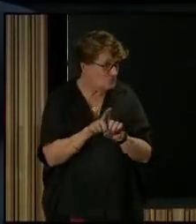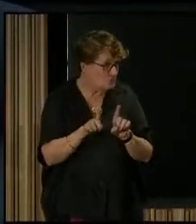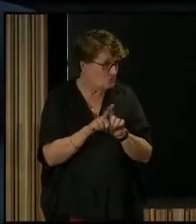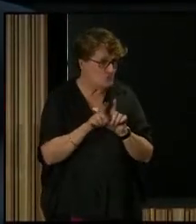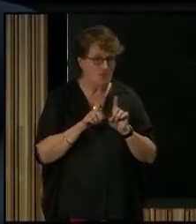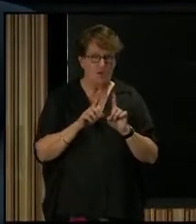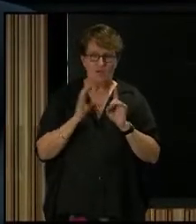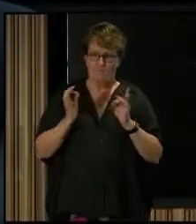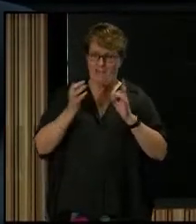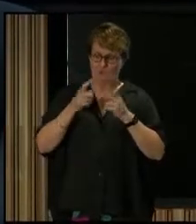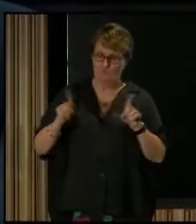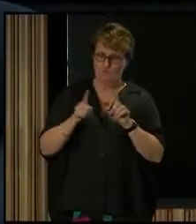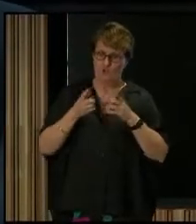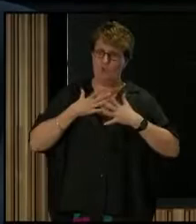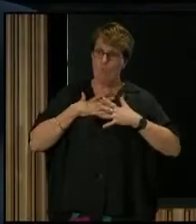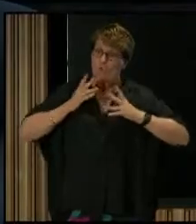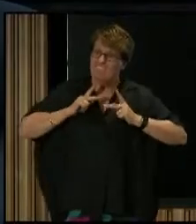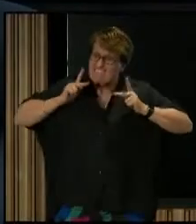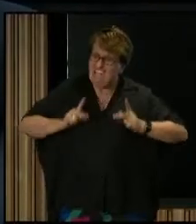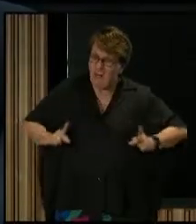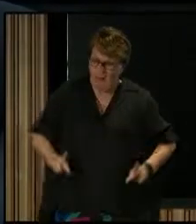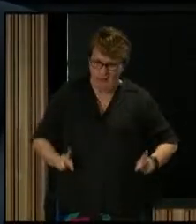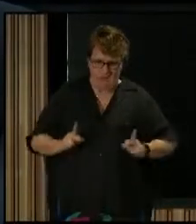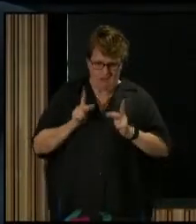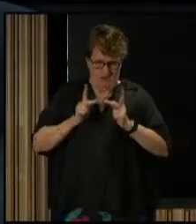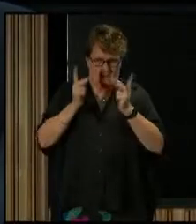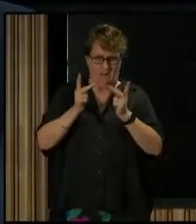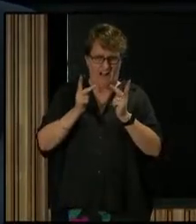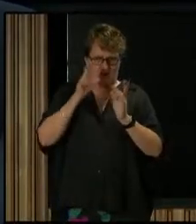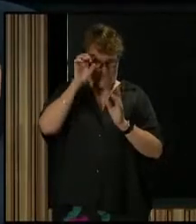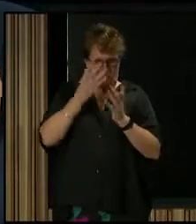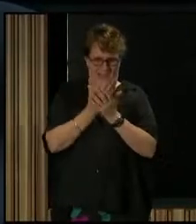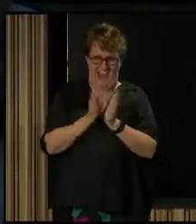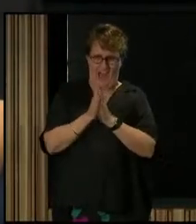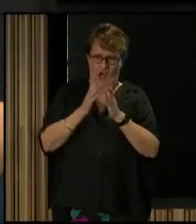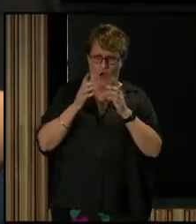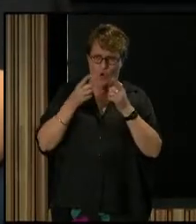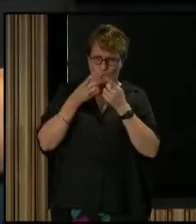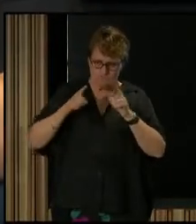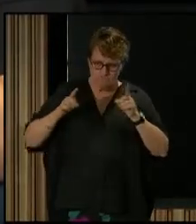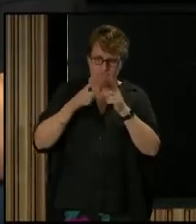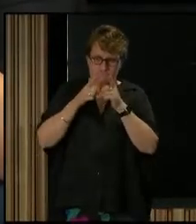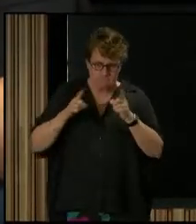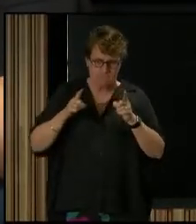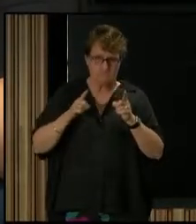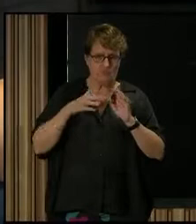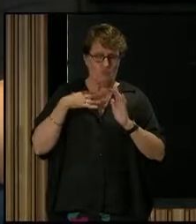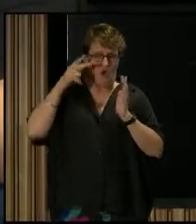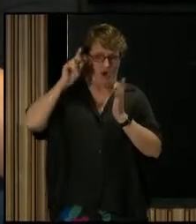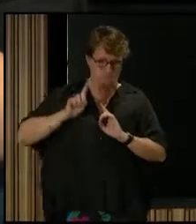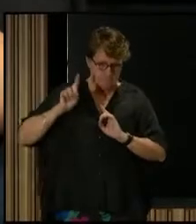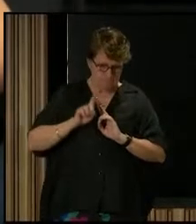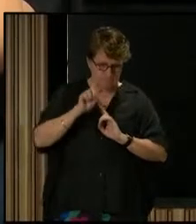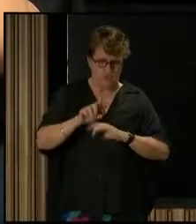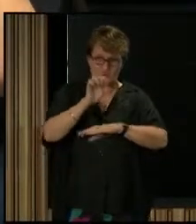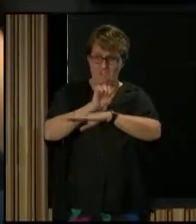music a little bit physical for myself, using my hands to remember how songs go. And both of those things, just kind of like, when I walk out onto stage,